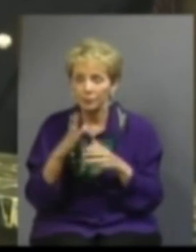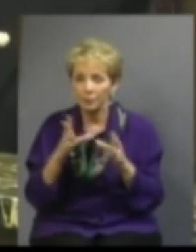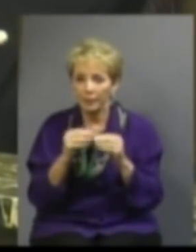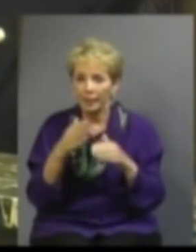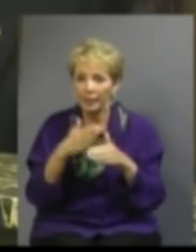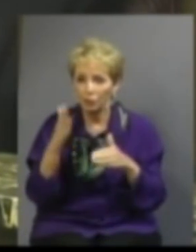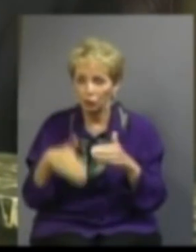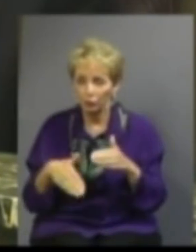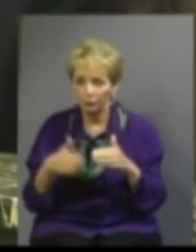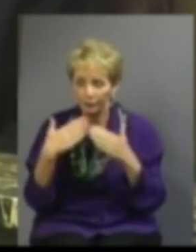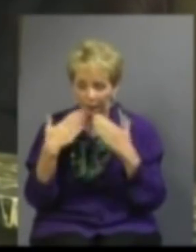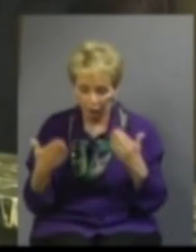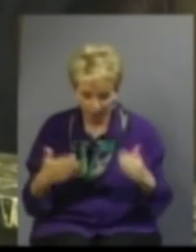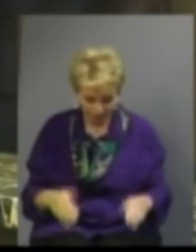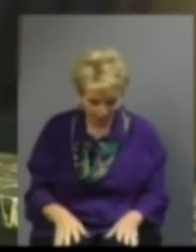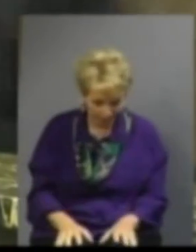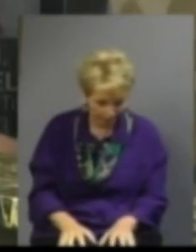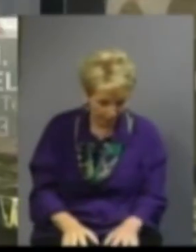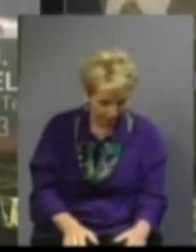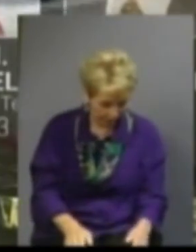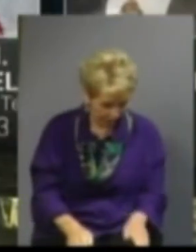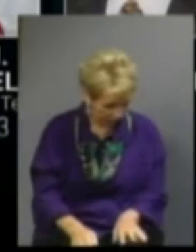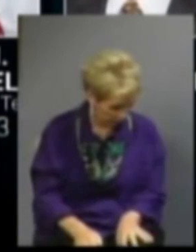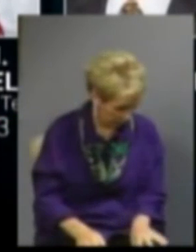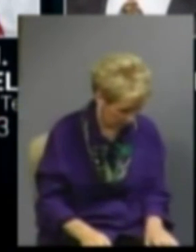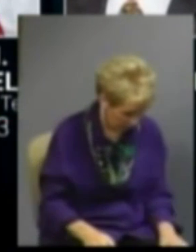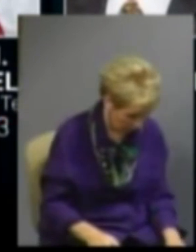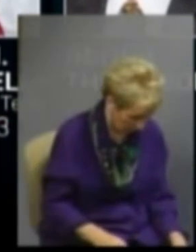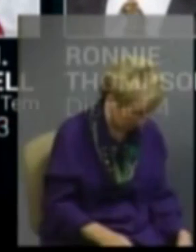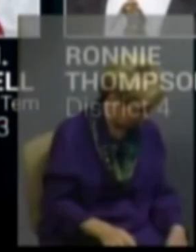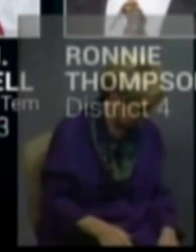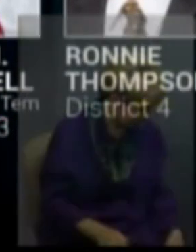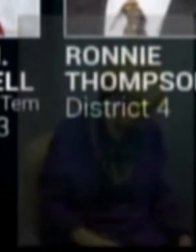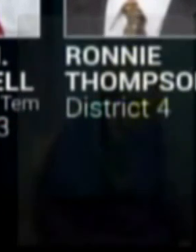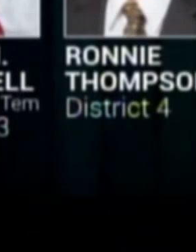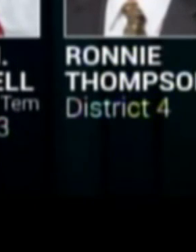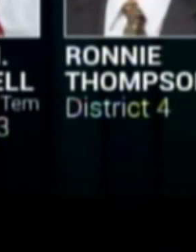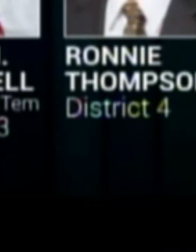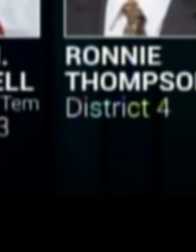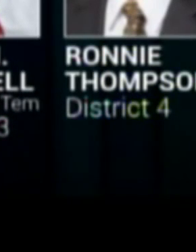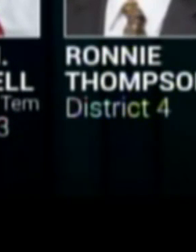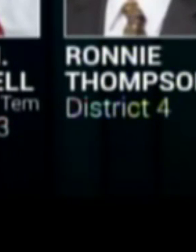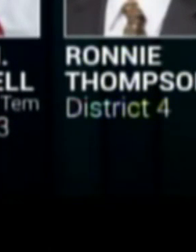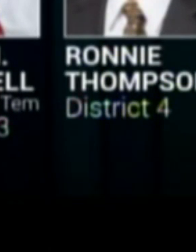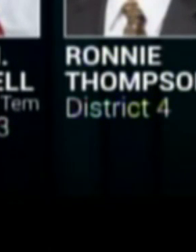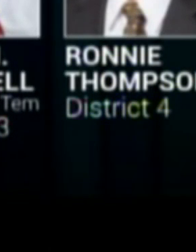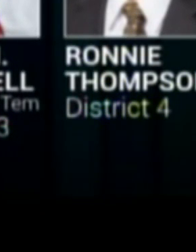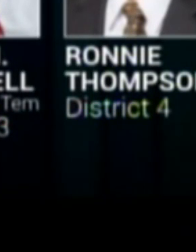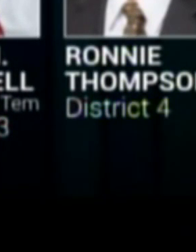adjourned. Thank you. That's a good point. Well, I thought for a minute we were all in trouble.